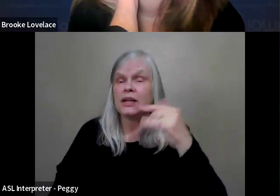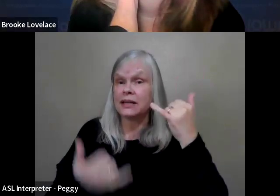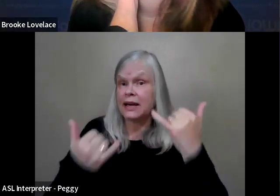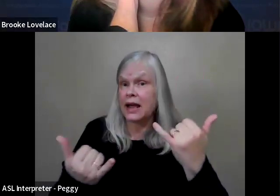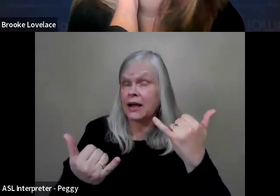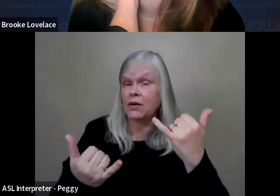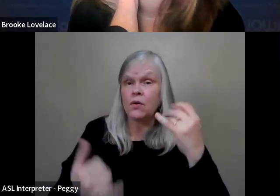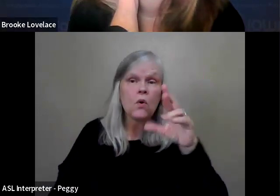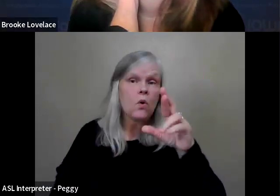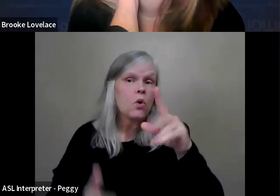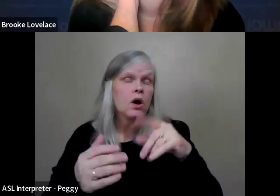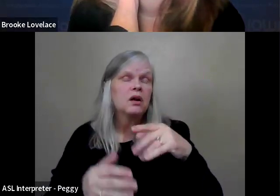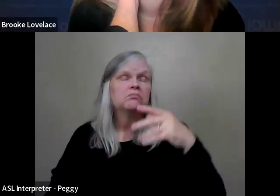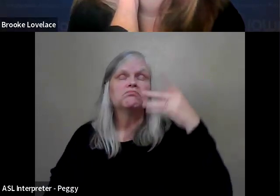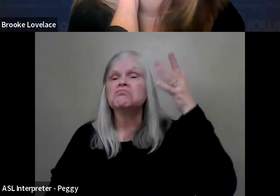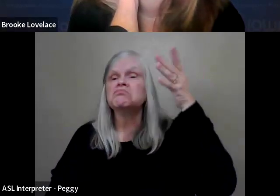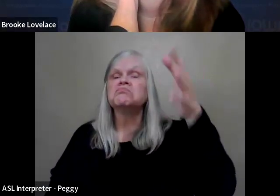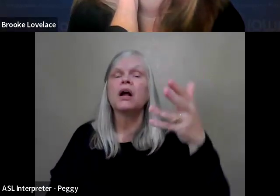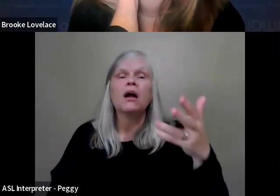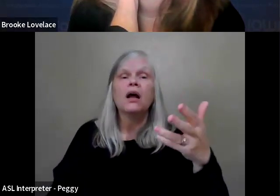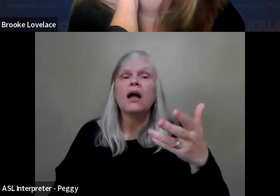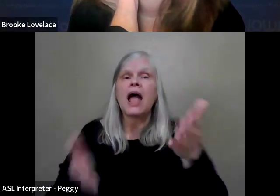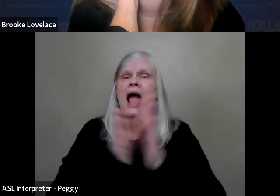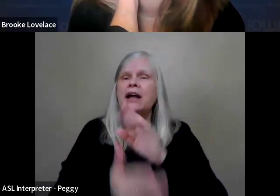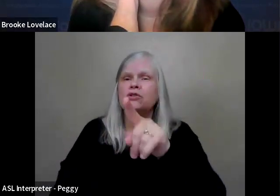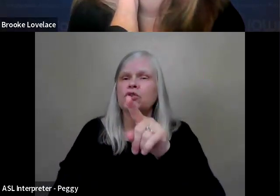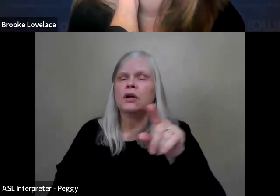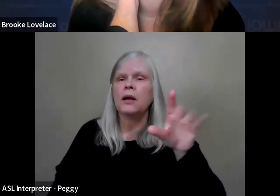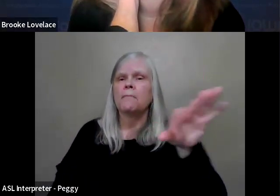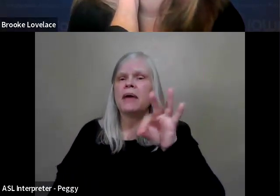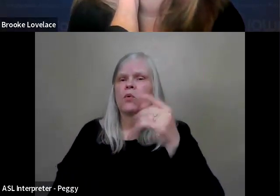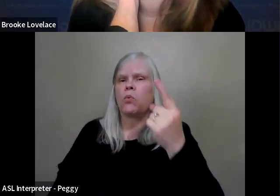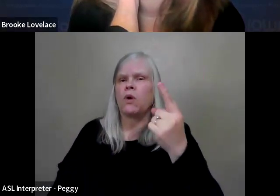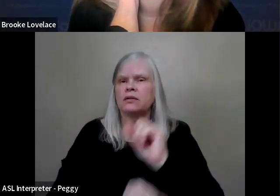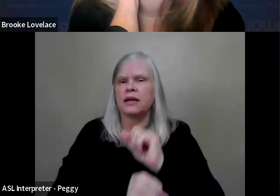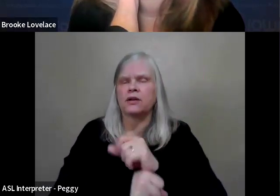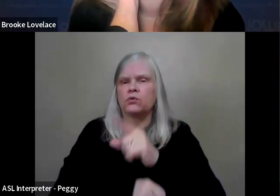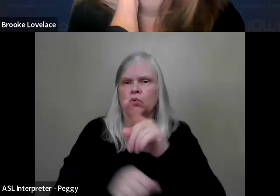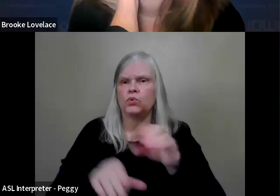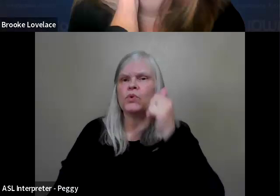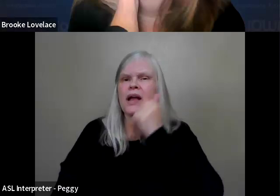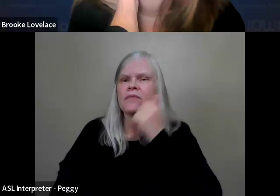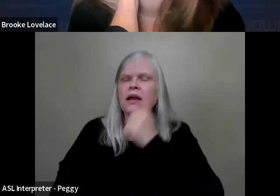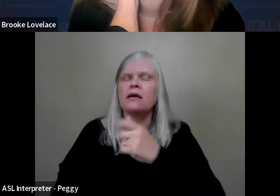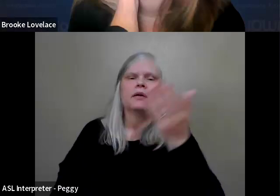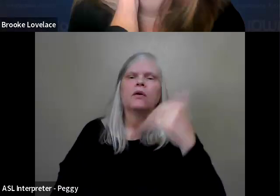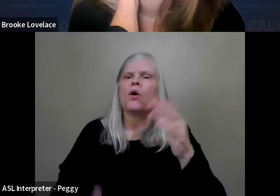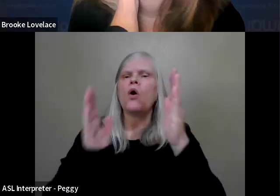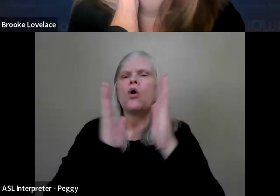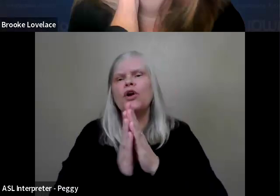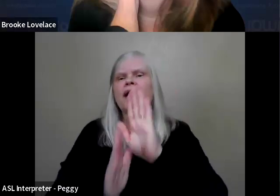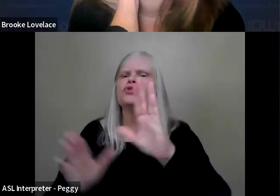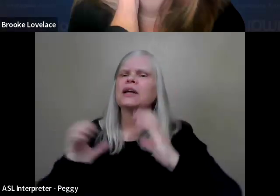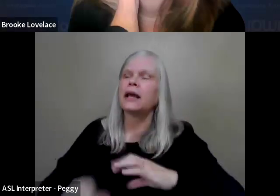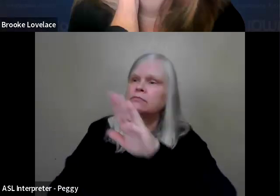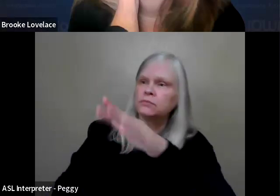now or sometime today. It basically asks you to pick a task that you do every day, or maybe that you ask your clients